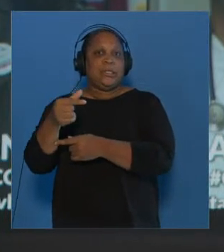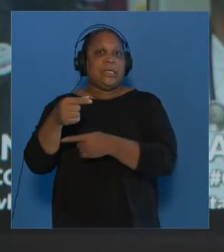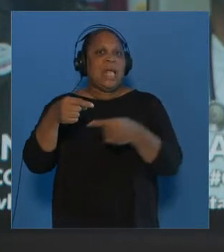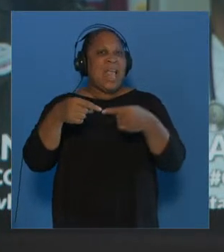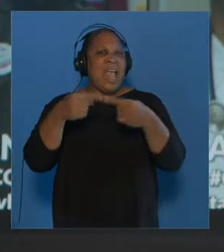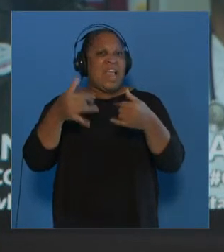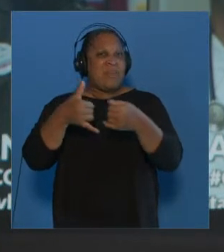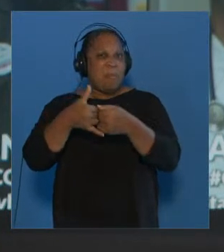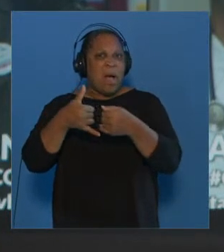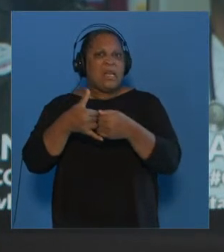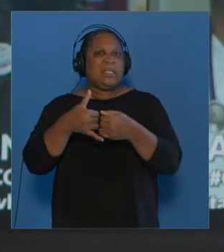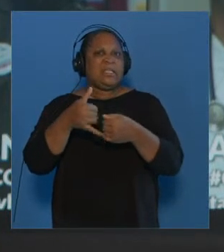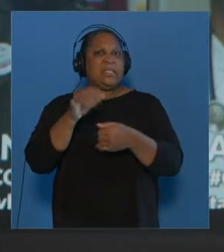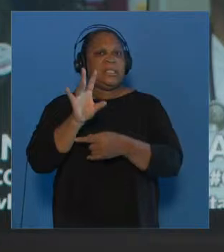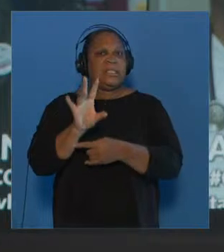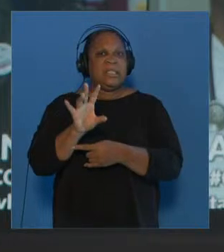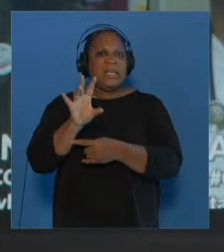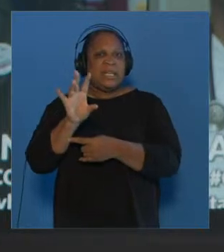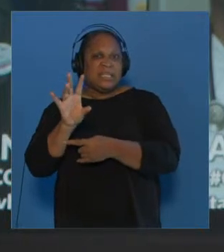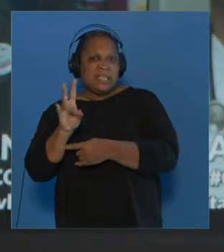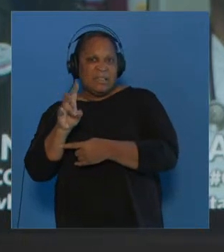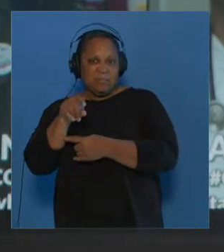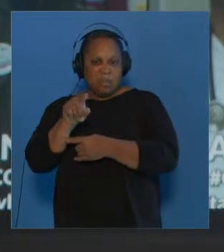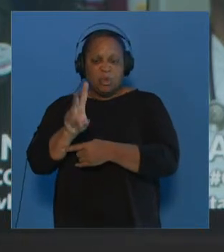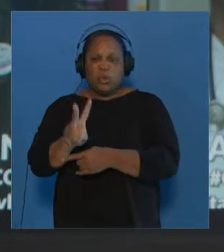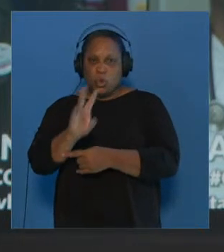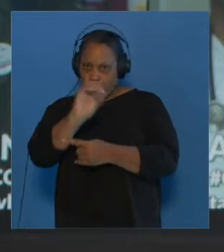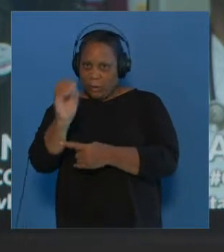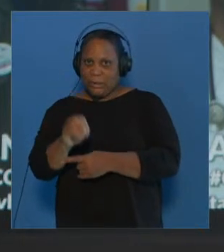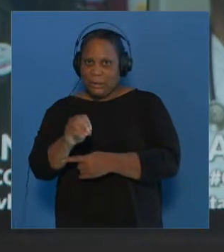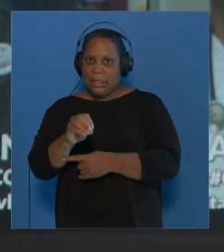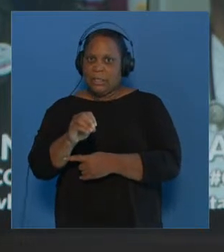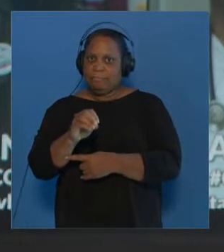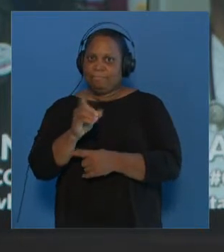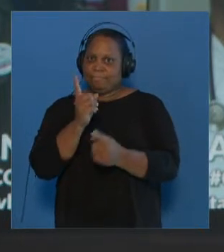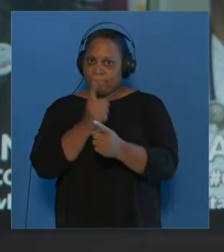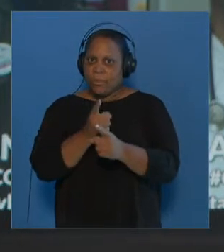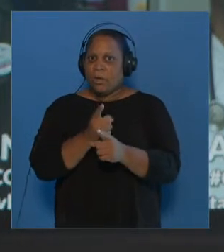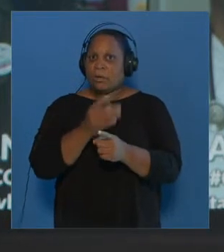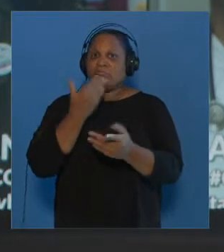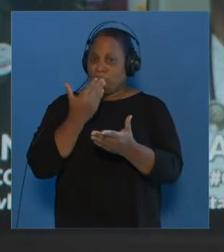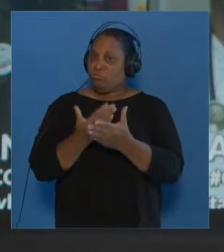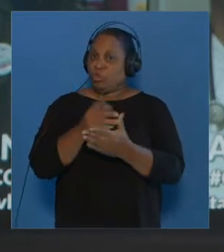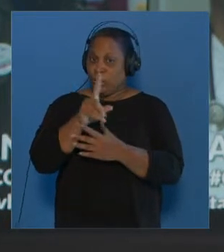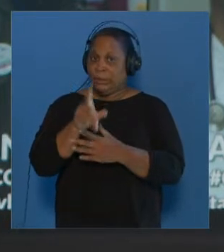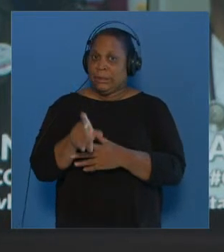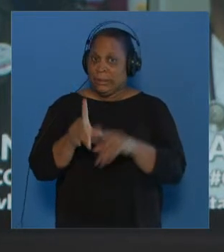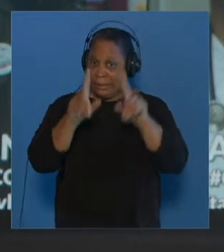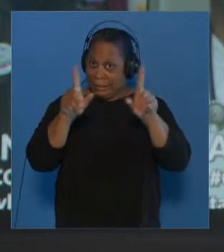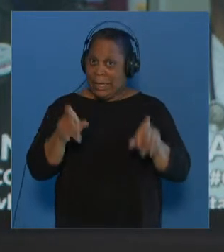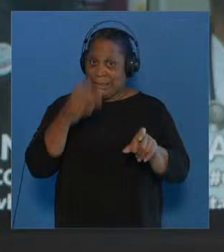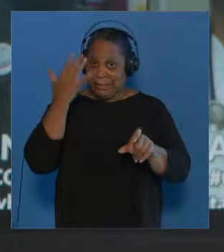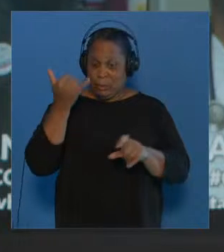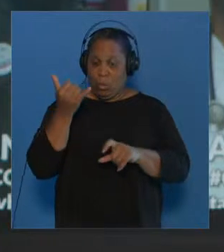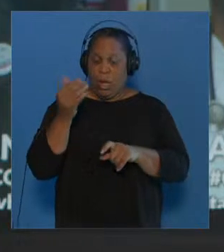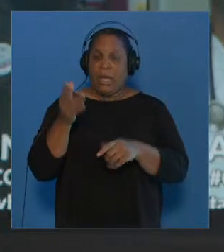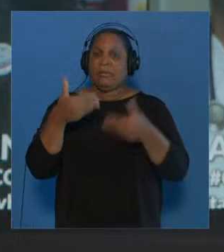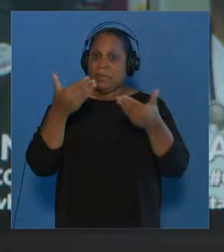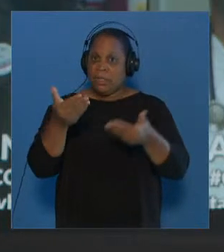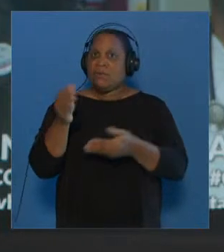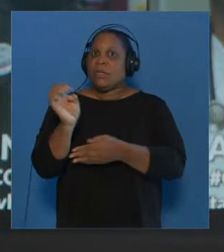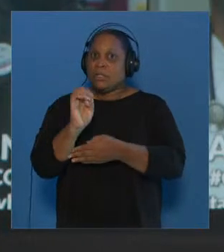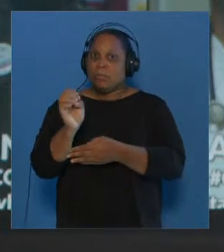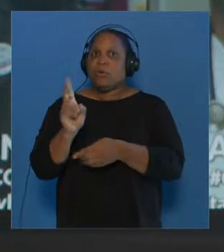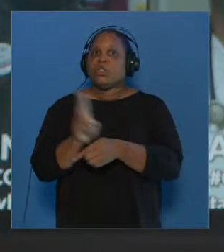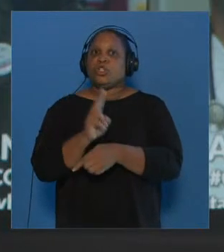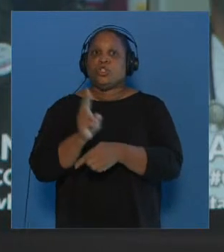is at 97.2% specificity. So they are very good tests, and that is the reason why they were given emergency use approval by the